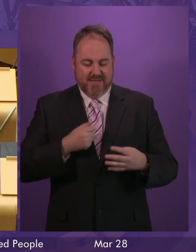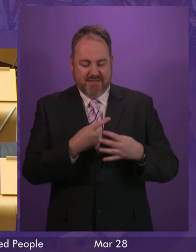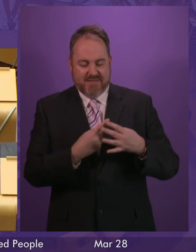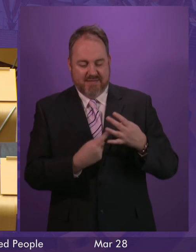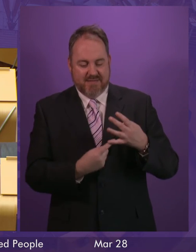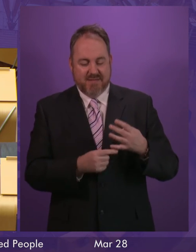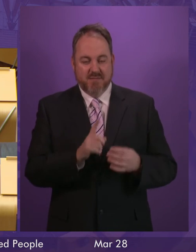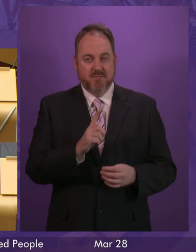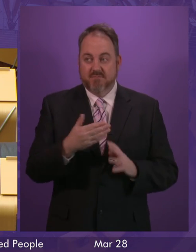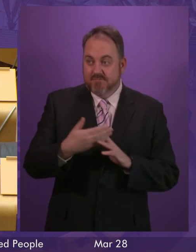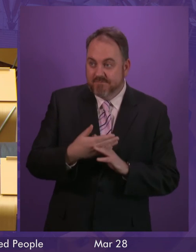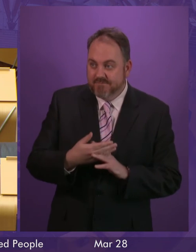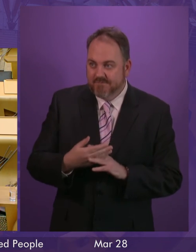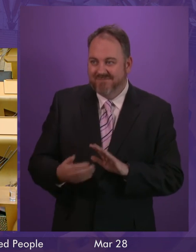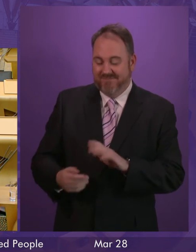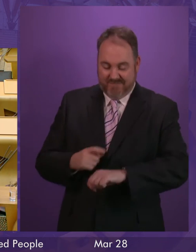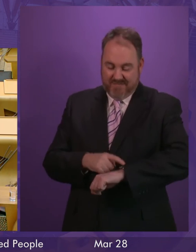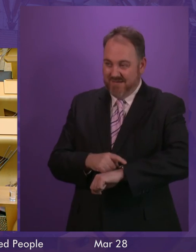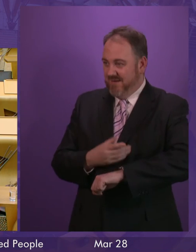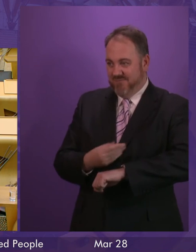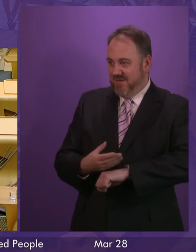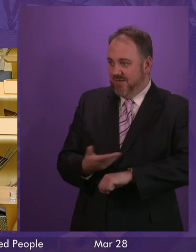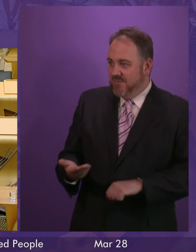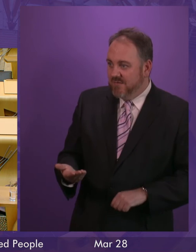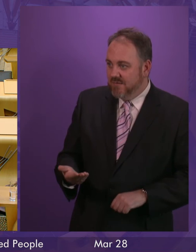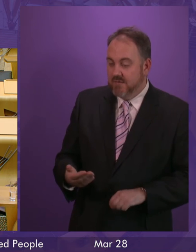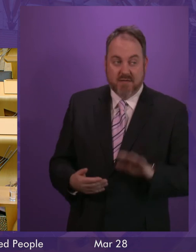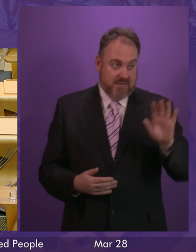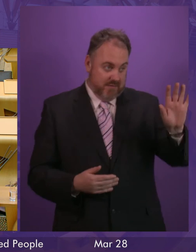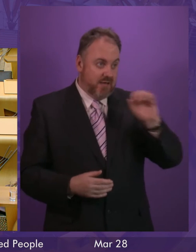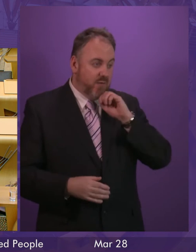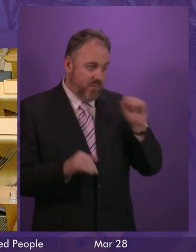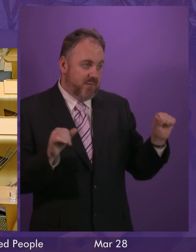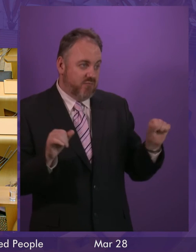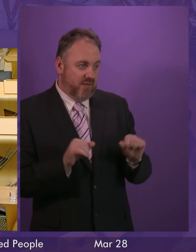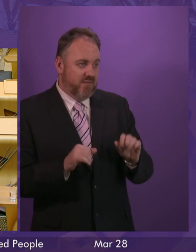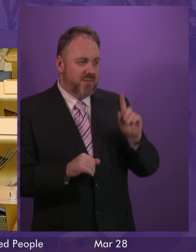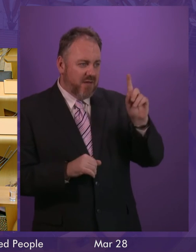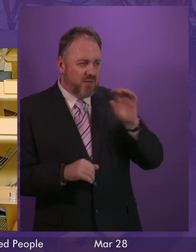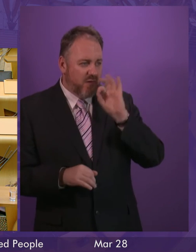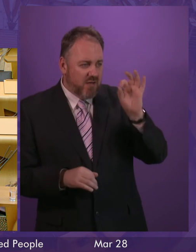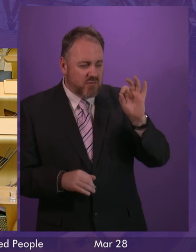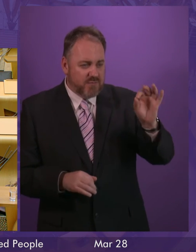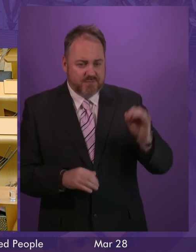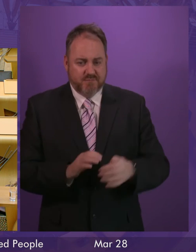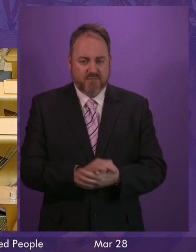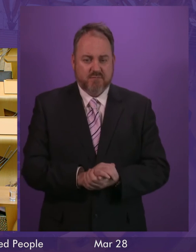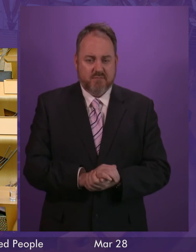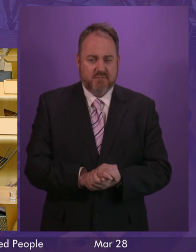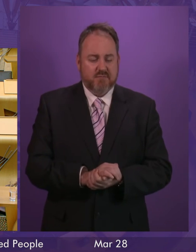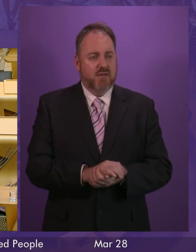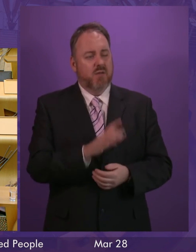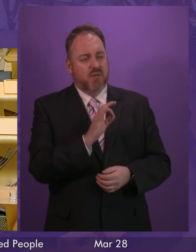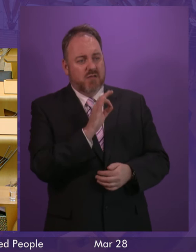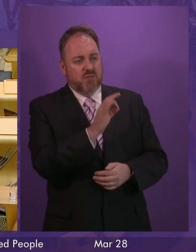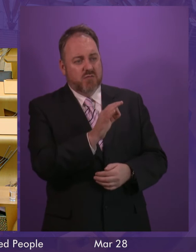Very briefly. It will be very brief, because I'm hoping that you will be able to take the opportunity to welcome